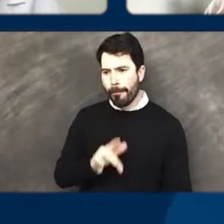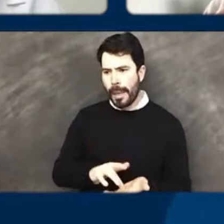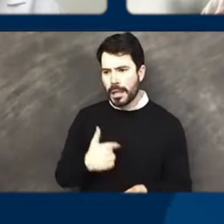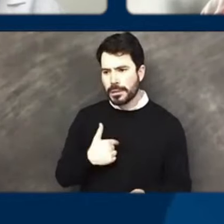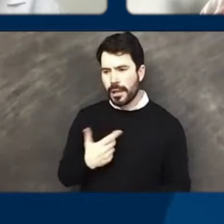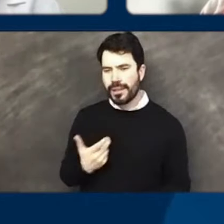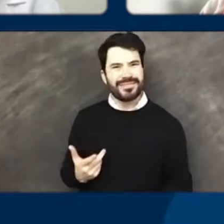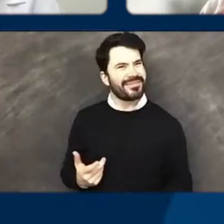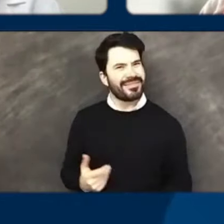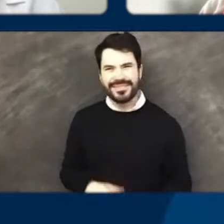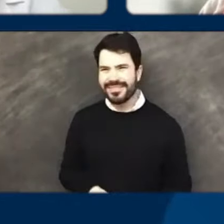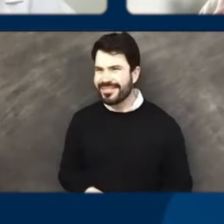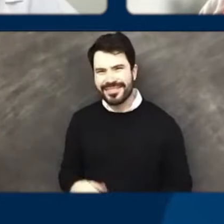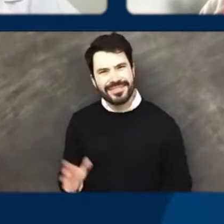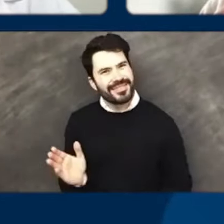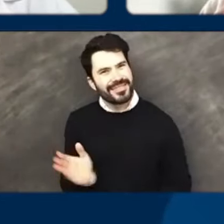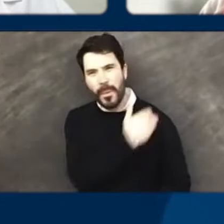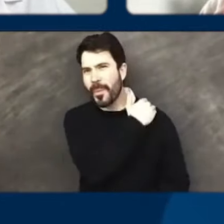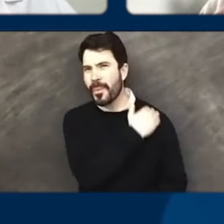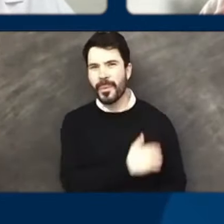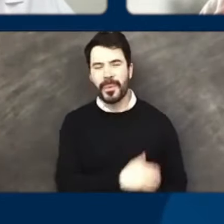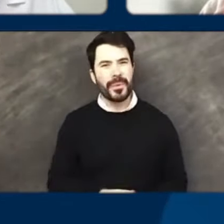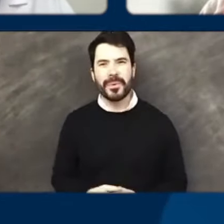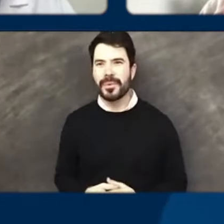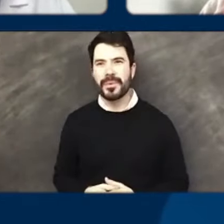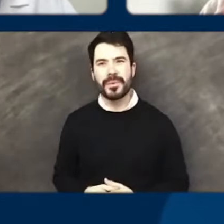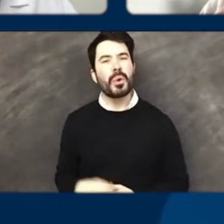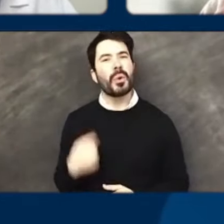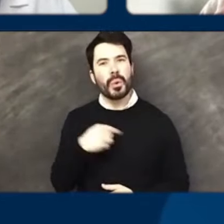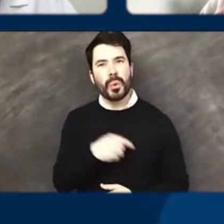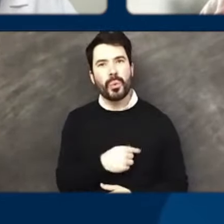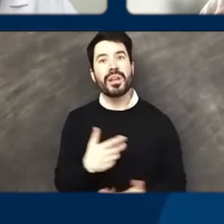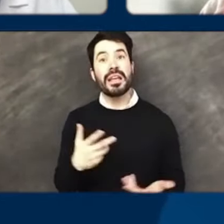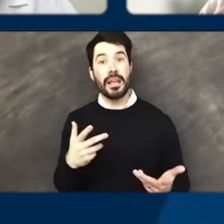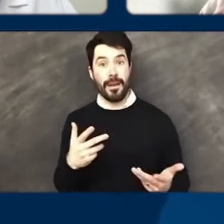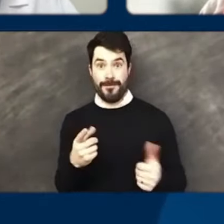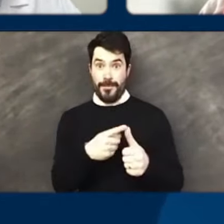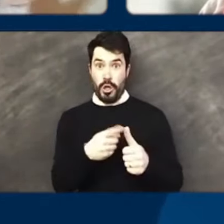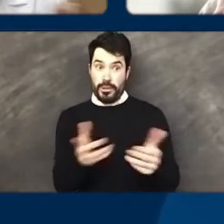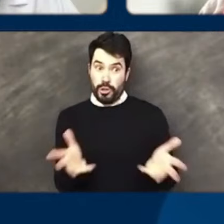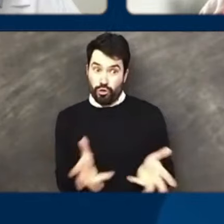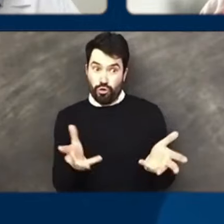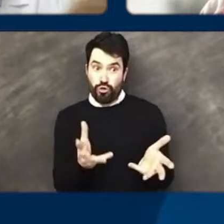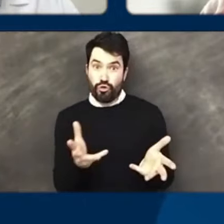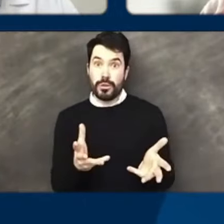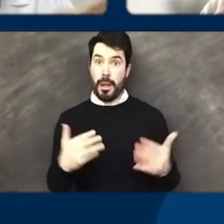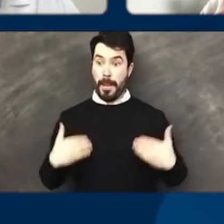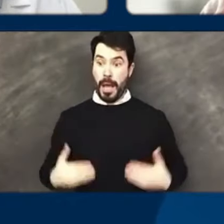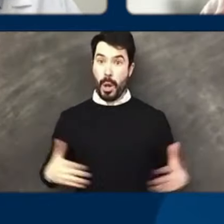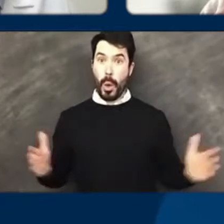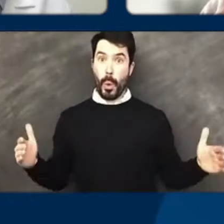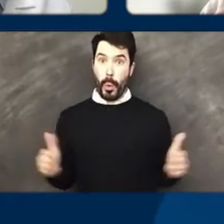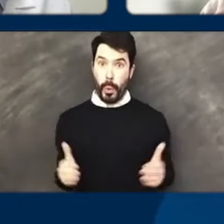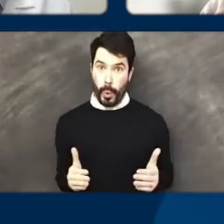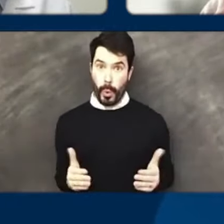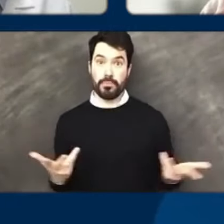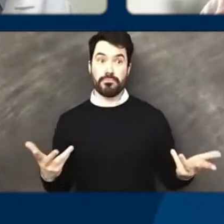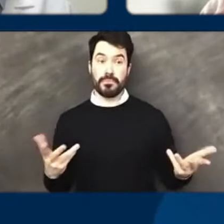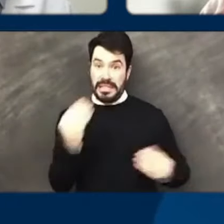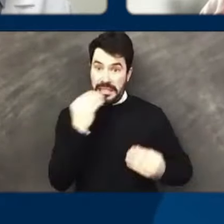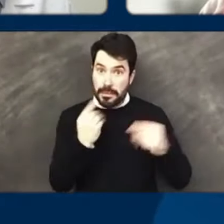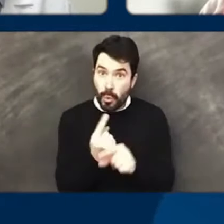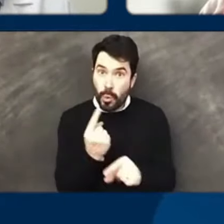you out at first hoping that you could improve your blood pressure with diet, exercise, weight loss, all the good things that we've talked about